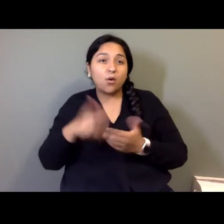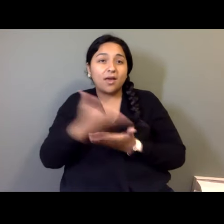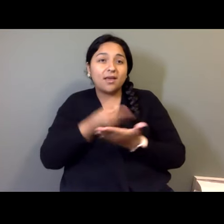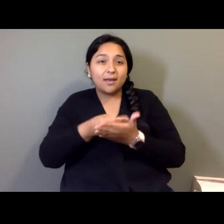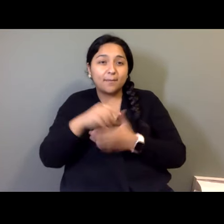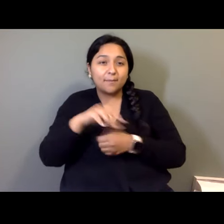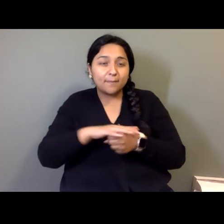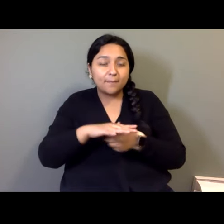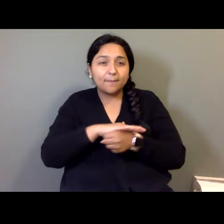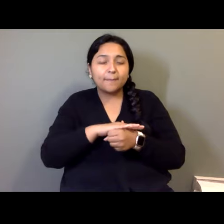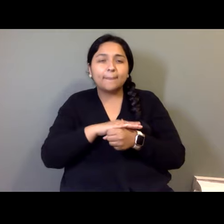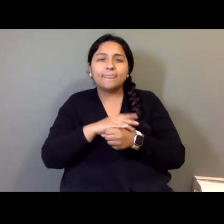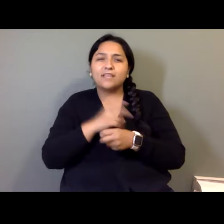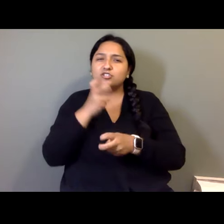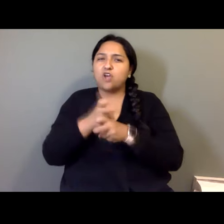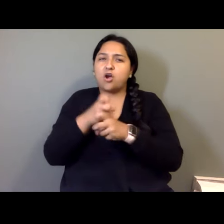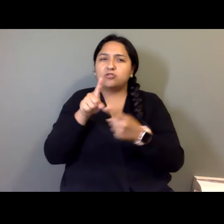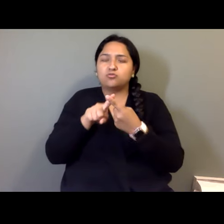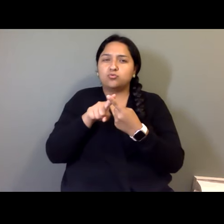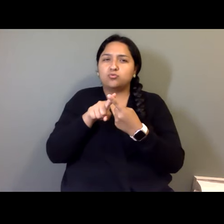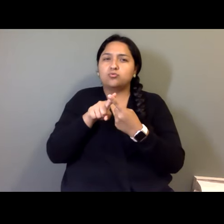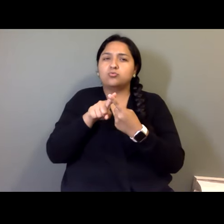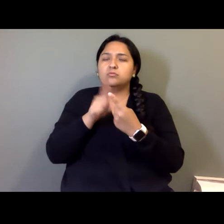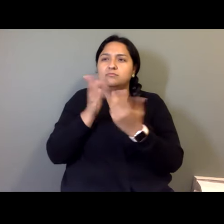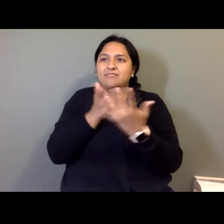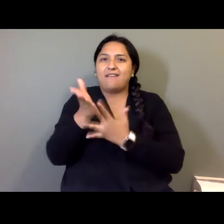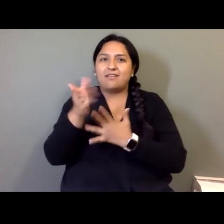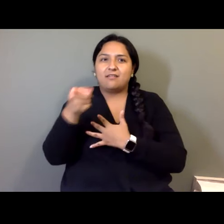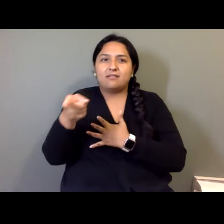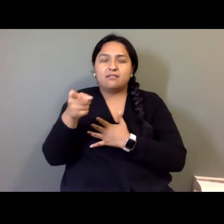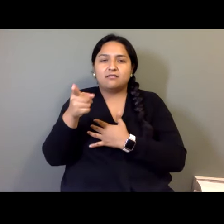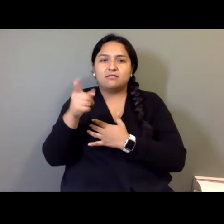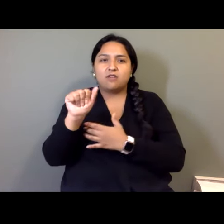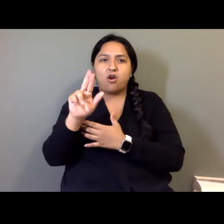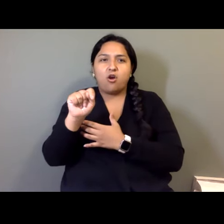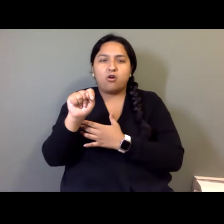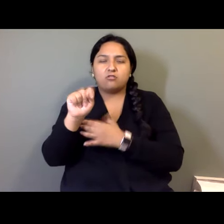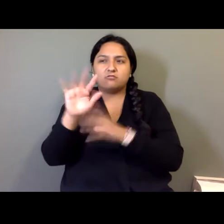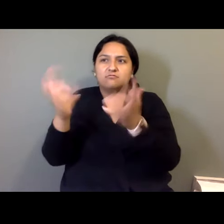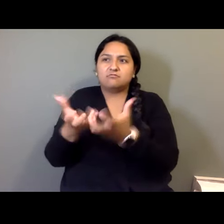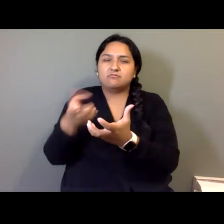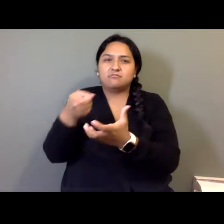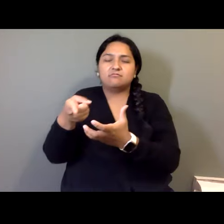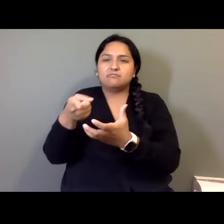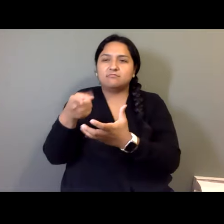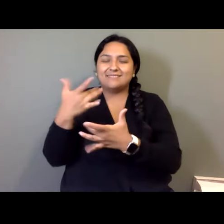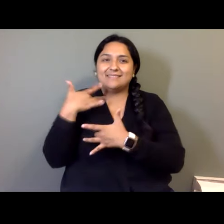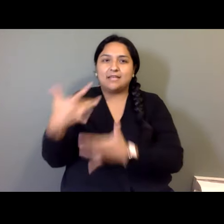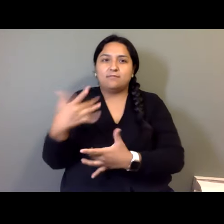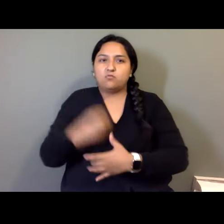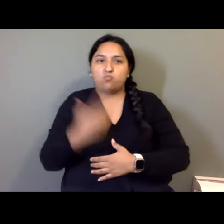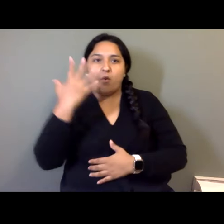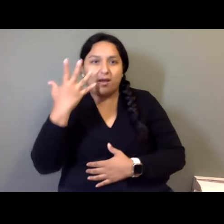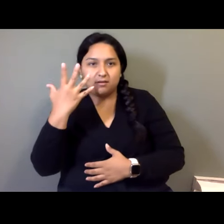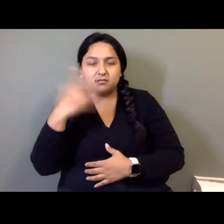it's actually hard trying to navigate this art world that is so, like, whitewashed. Cause it's like, when you talk about human